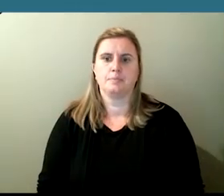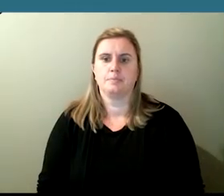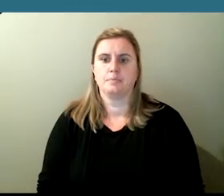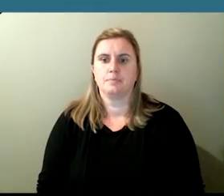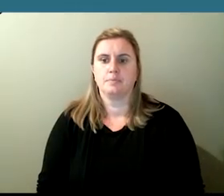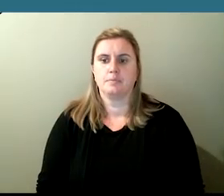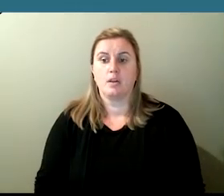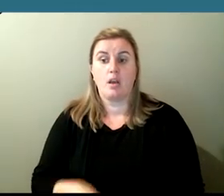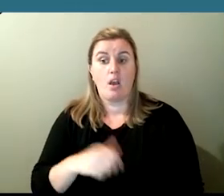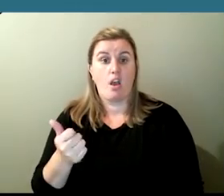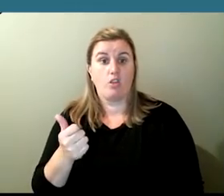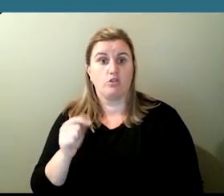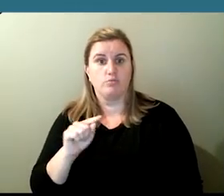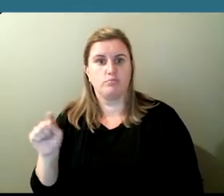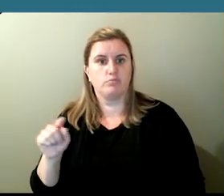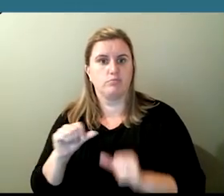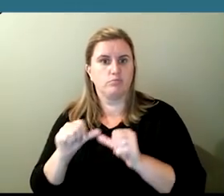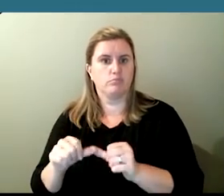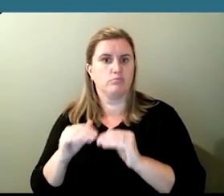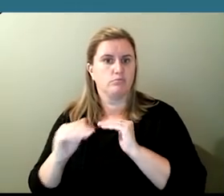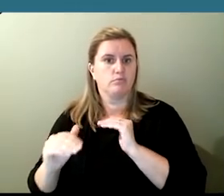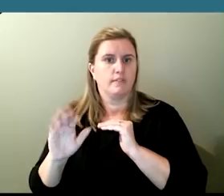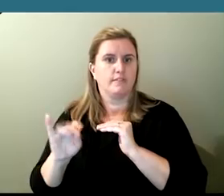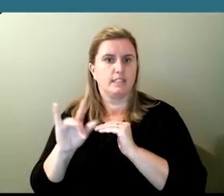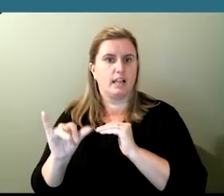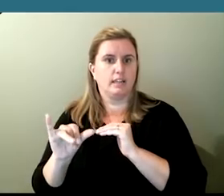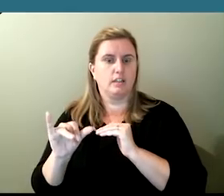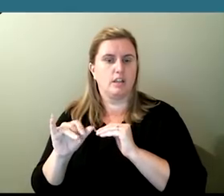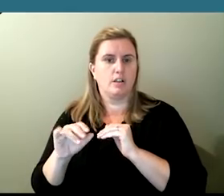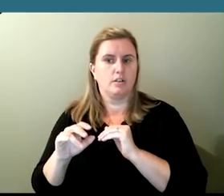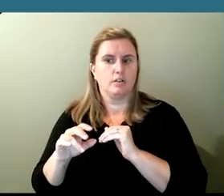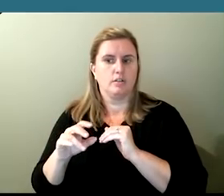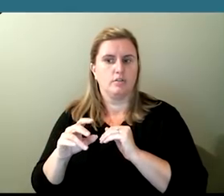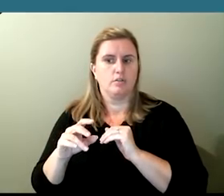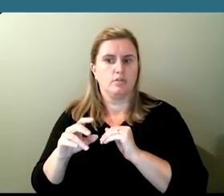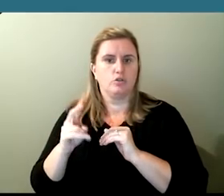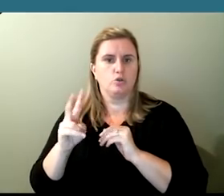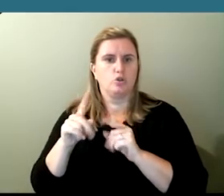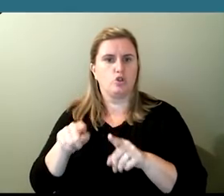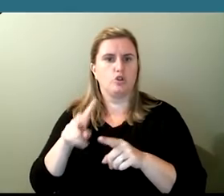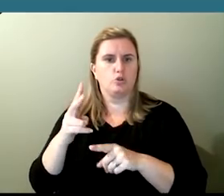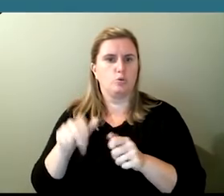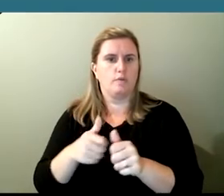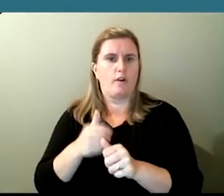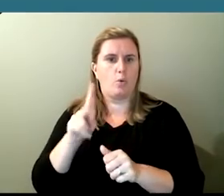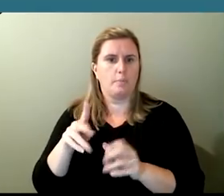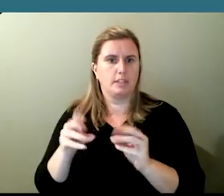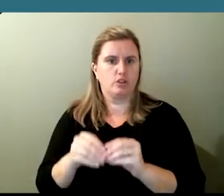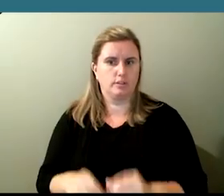participants maintain optimal levels of implementation fidelity at the 2 follow-ups, during the 2 follow-up sessions.